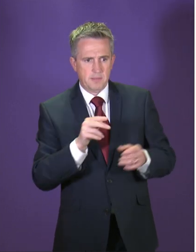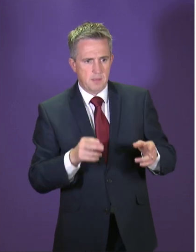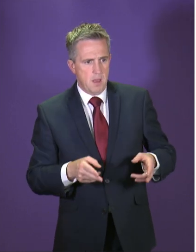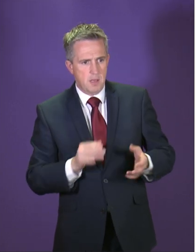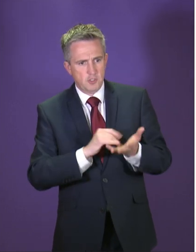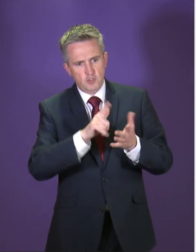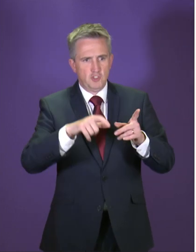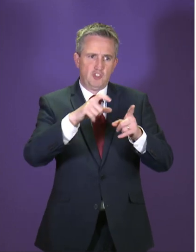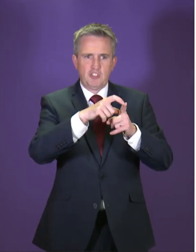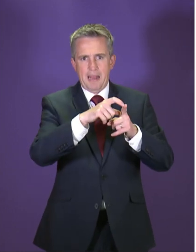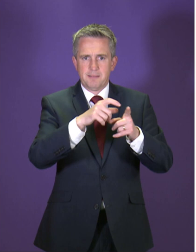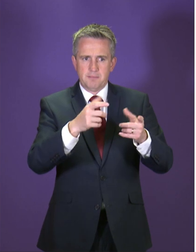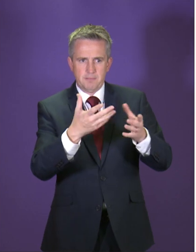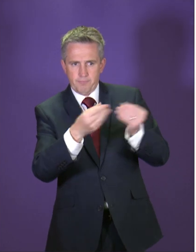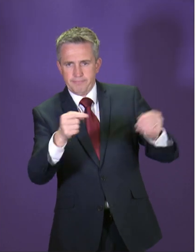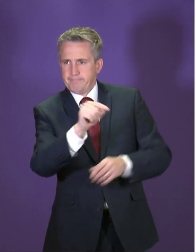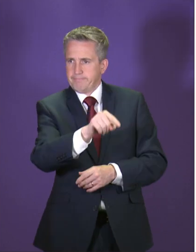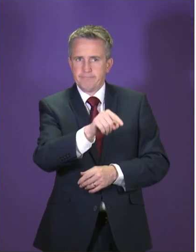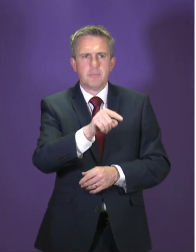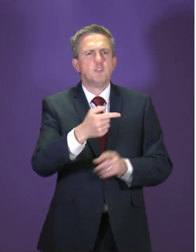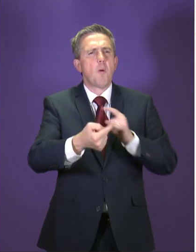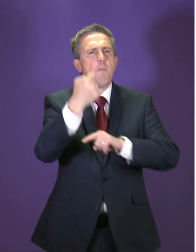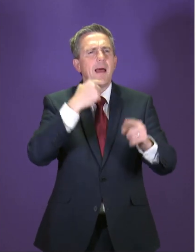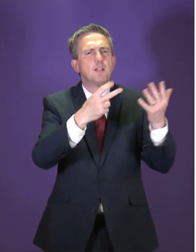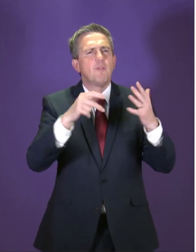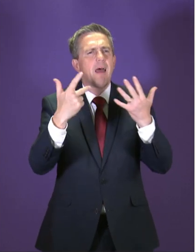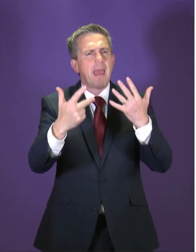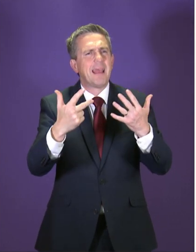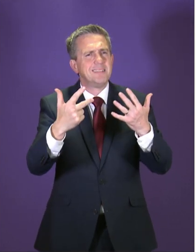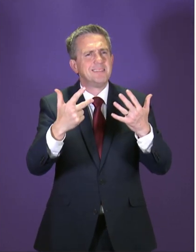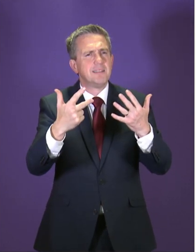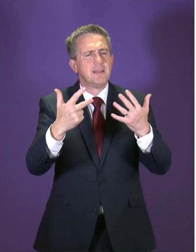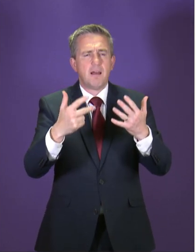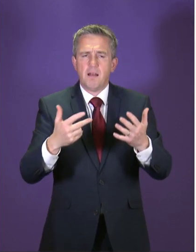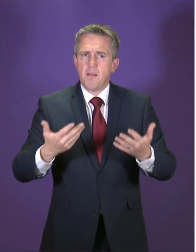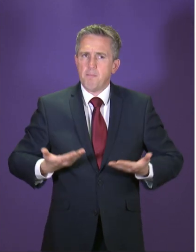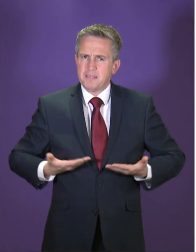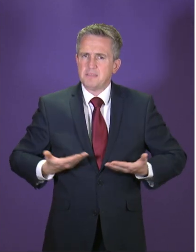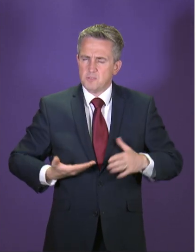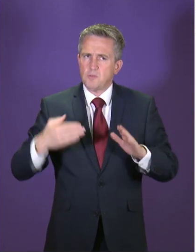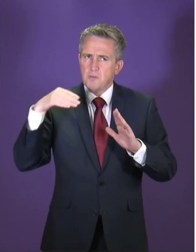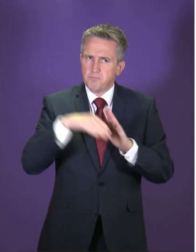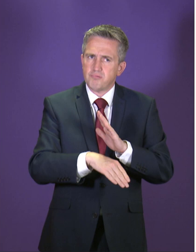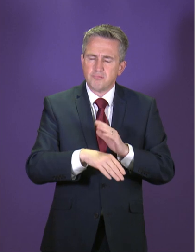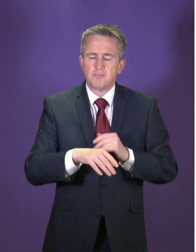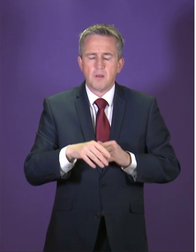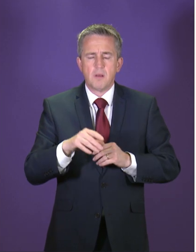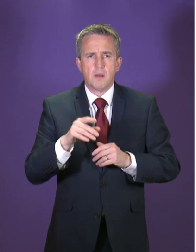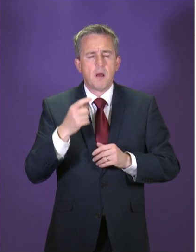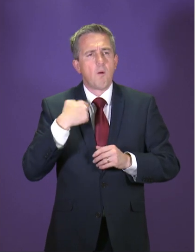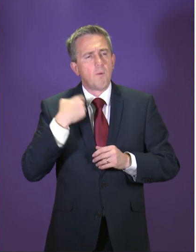property. Does anyone have any ideas? This was in 2008. The economy was tanking. And we thought